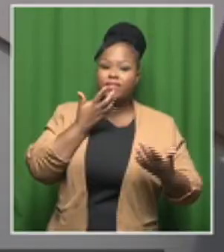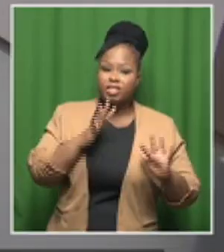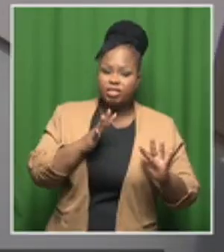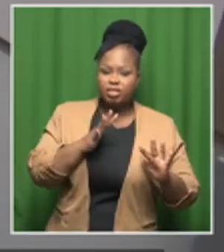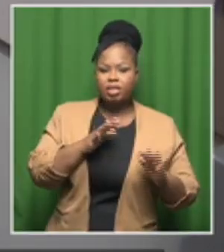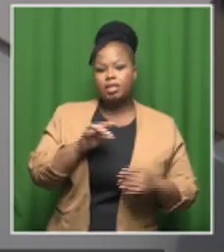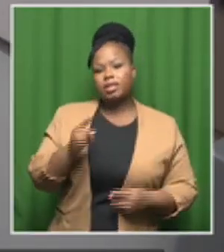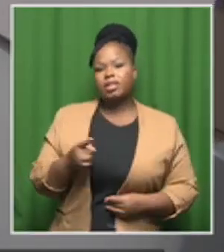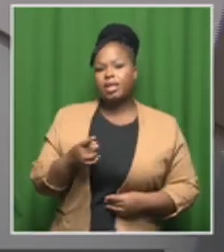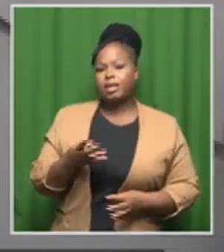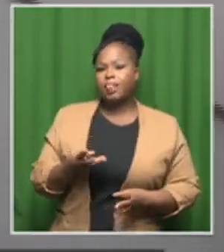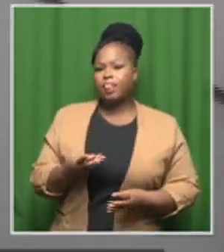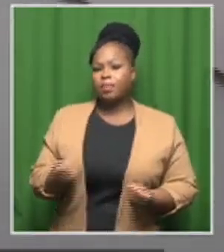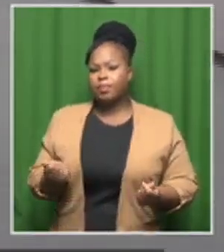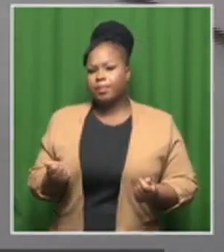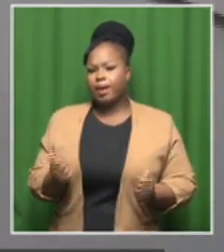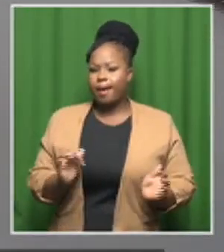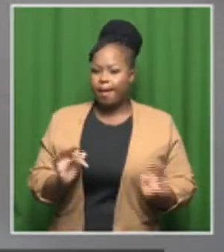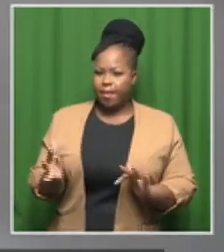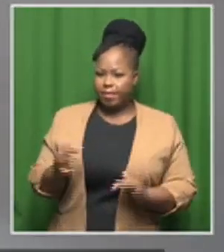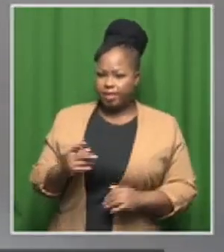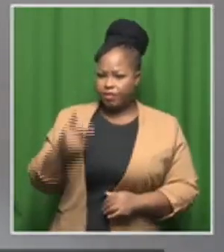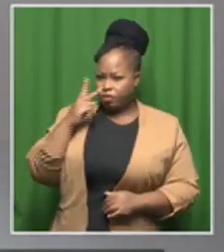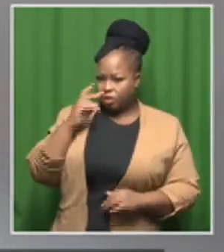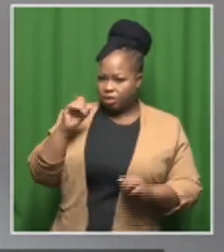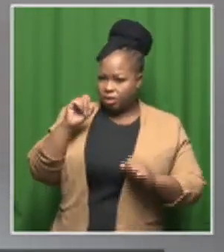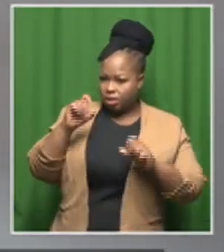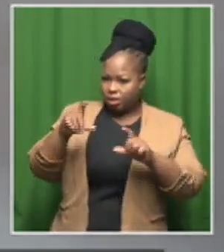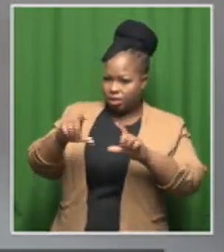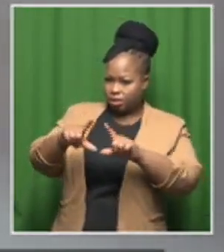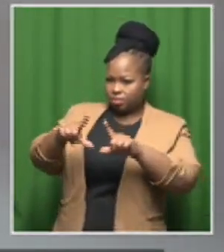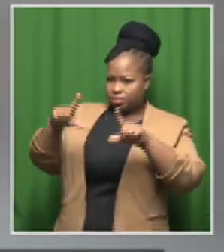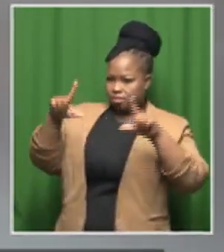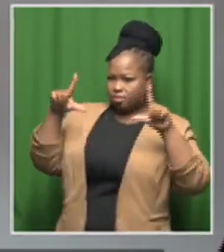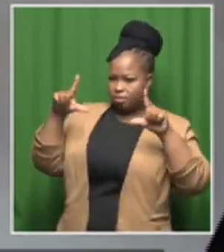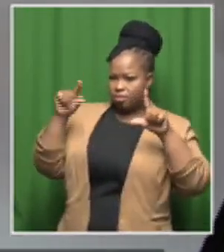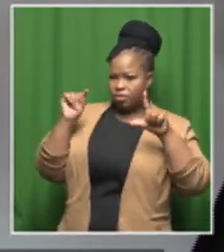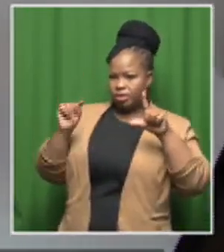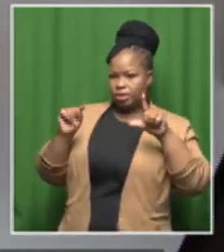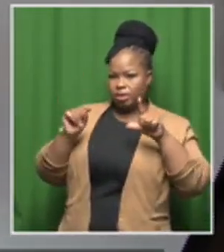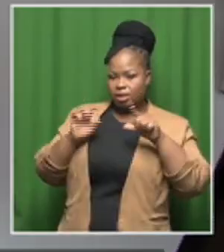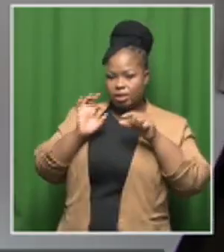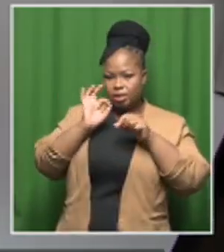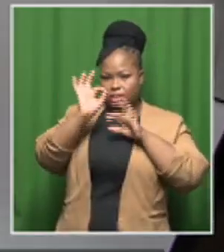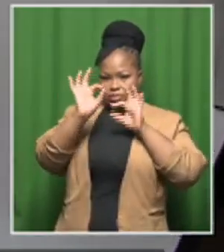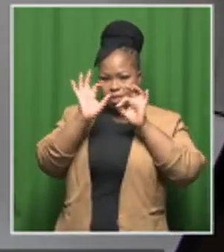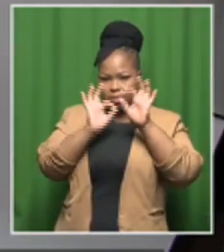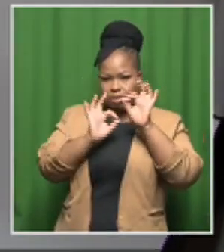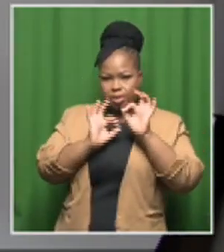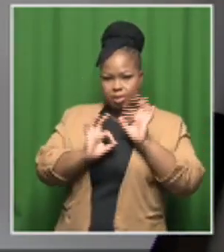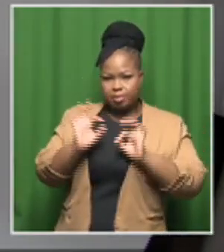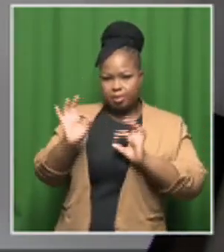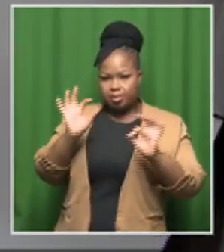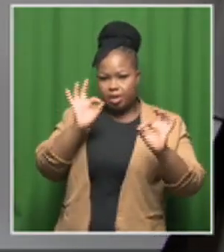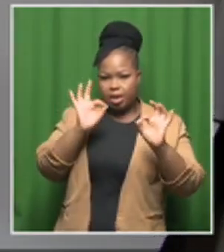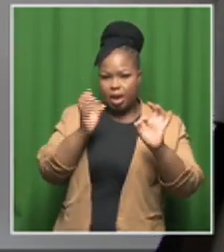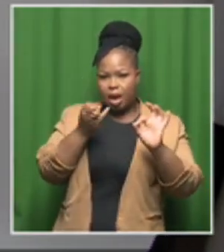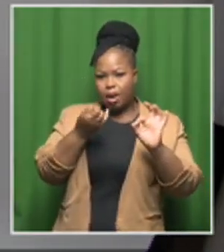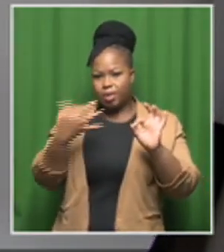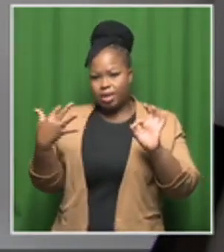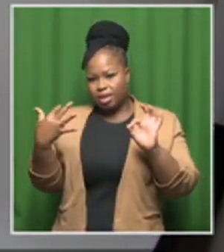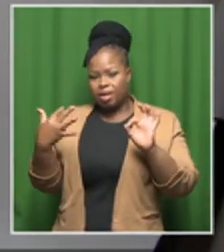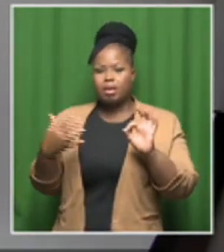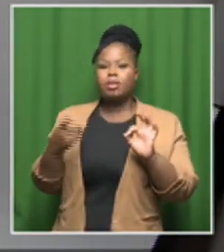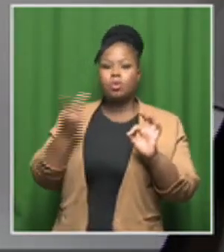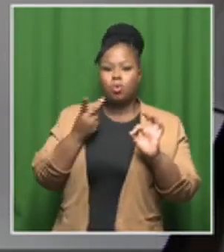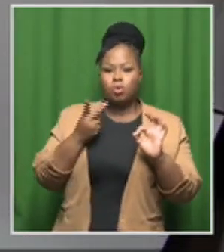are they dying. And if you look at this closely, you can see the overall population of cells, but then here it can tell us exactly how